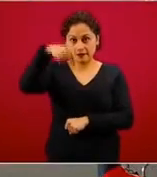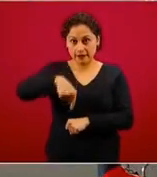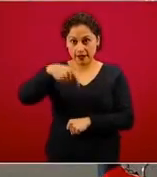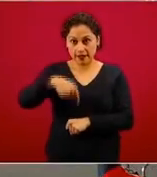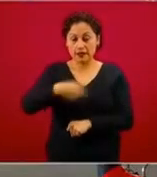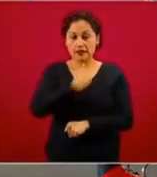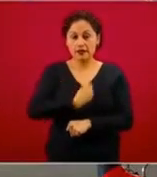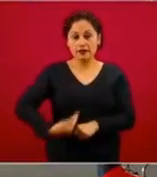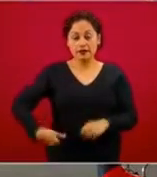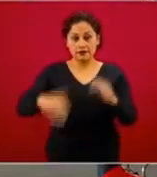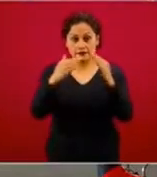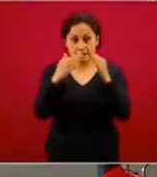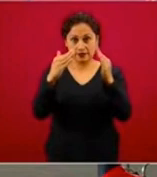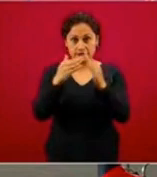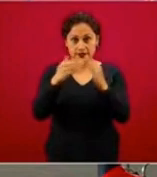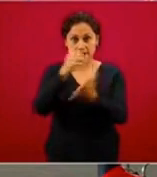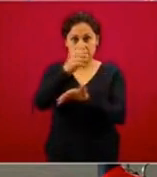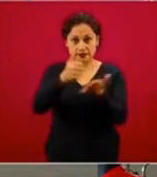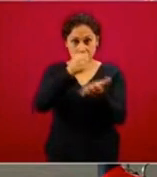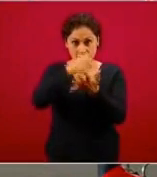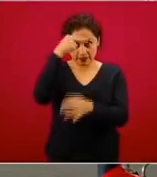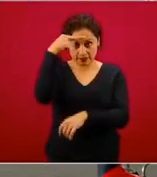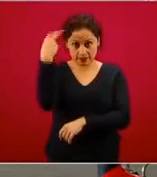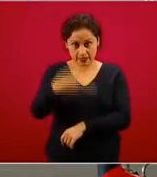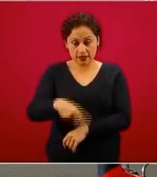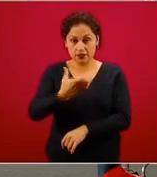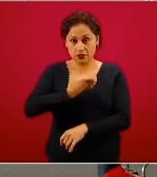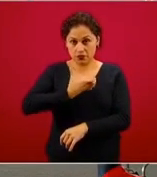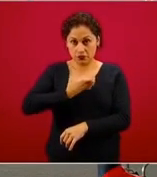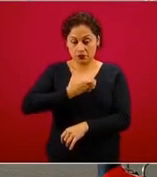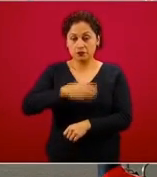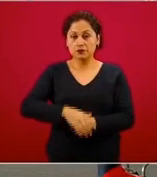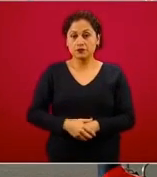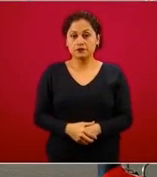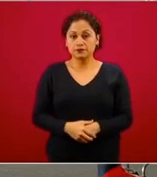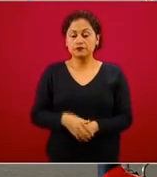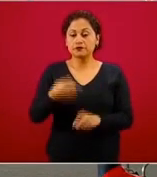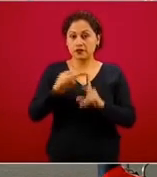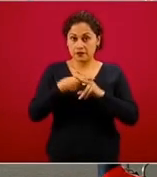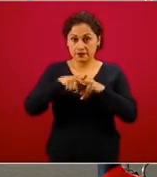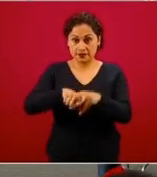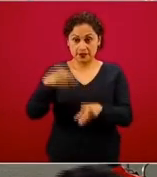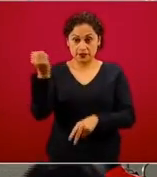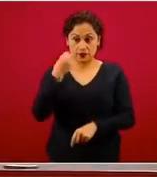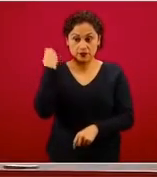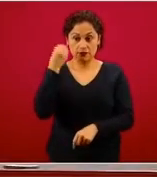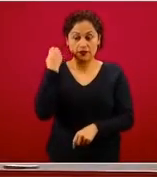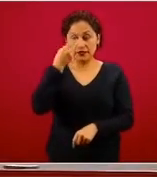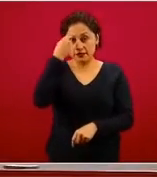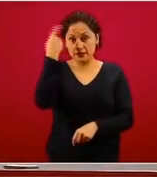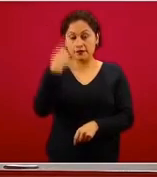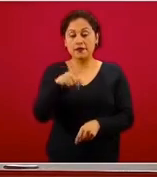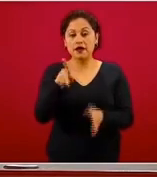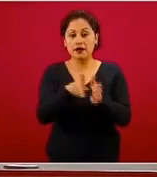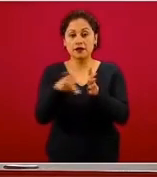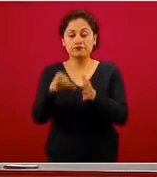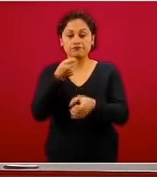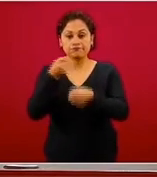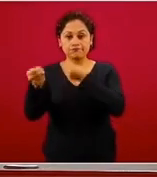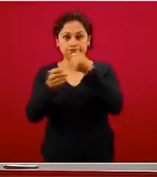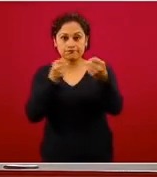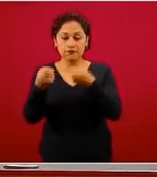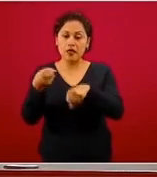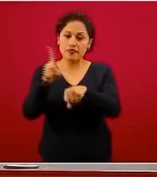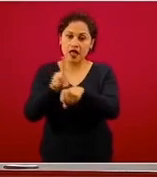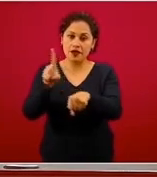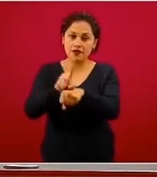México, of en la Ciudad de 2020. México, We are in y Mexico vamos a City in iniciar the National la Palace. conferencia o de And prensa we diaria will begin the sobre la situación daily de COVID,